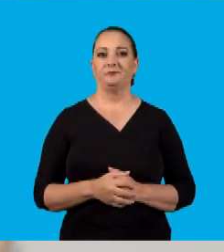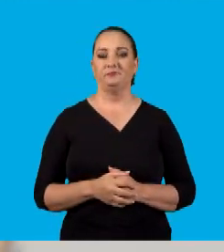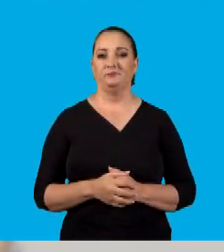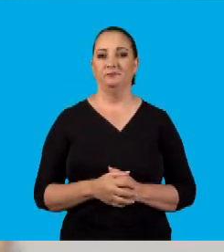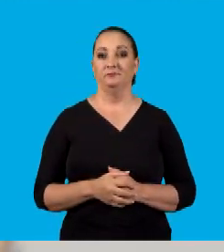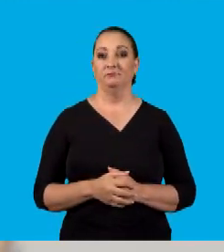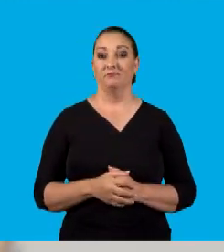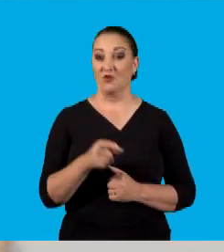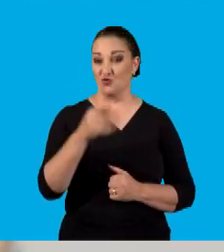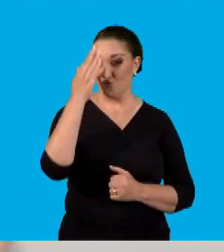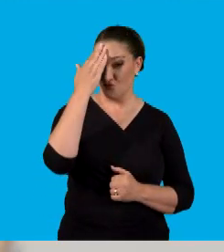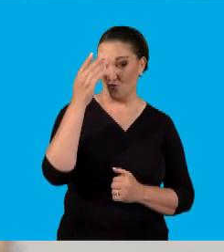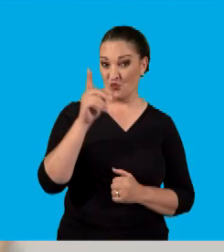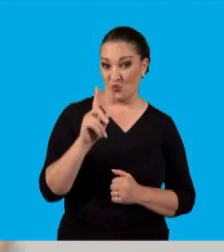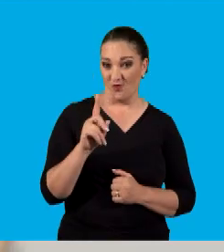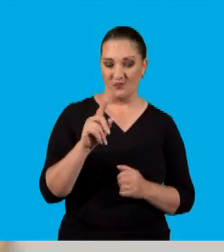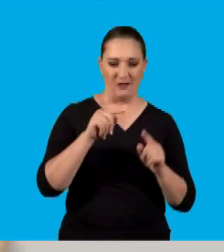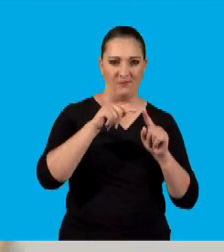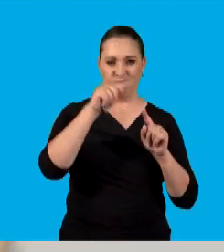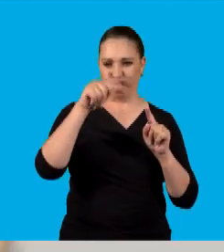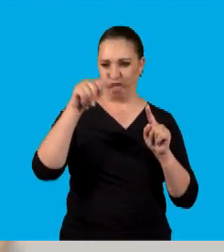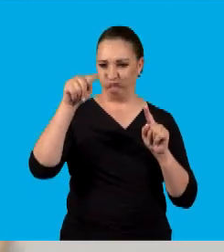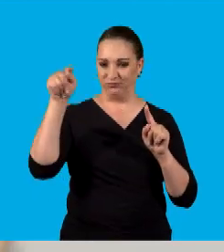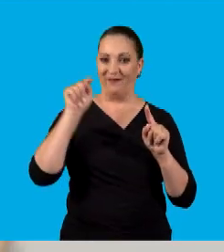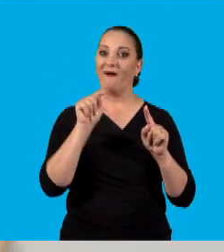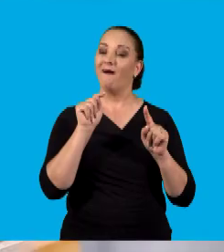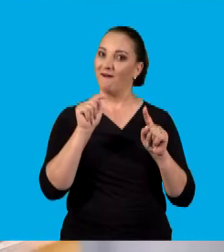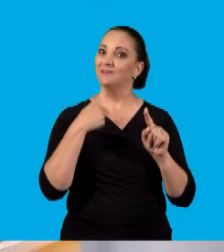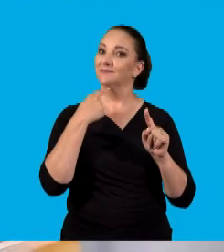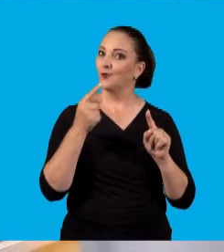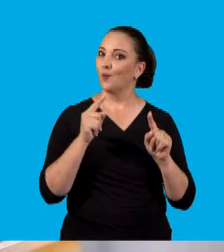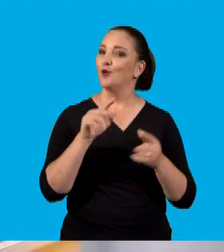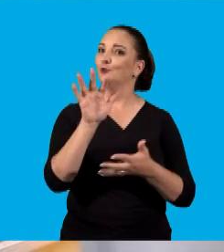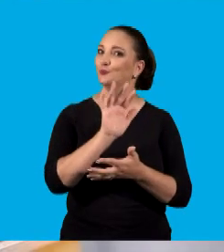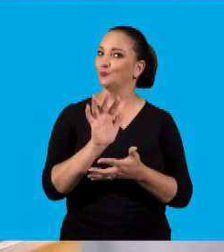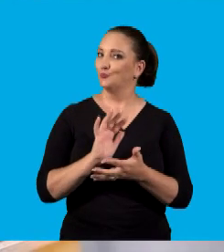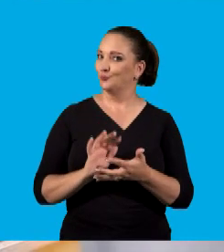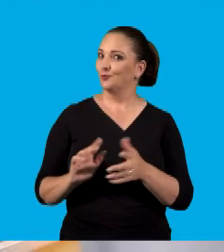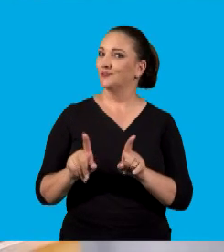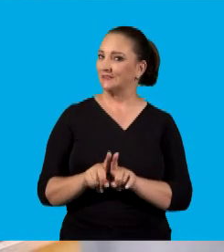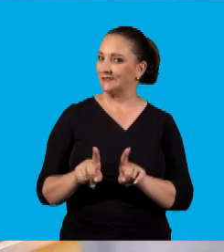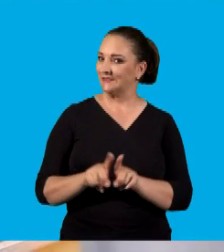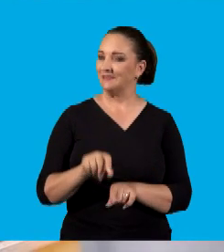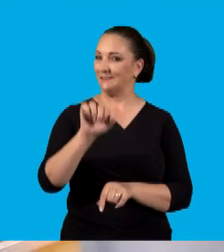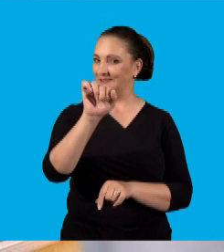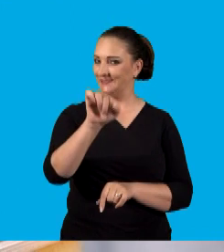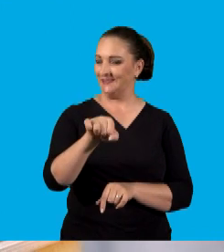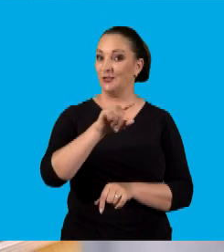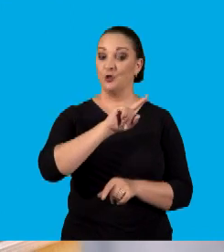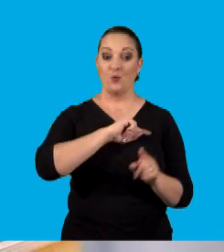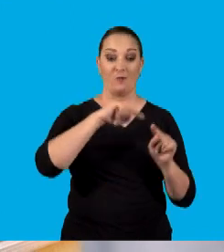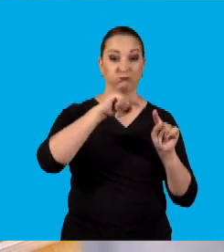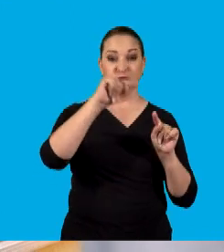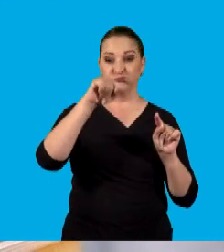know. Did you know that graphs can tell a story? Yes,